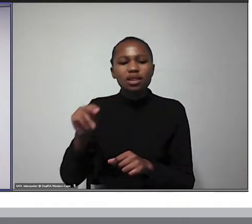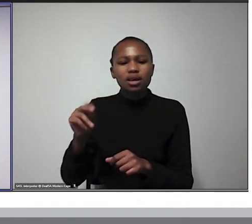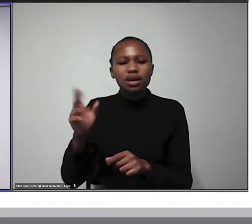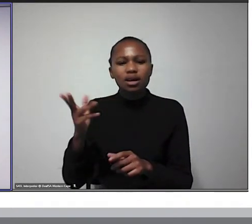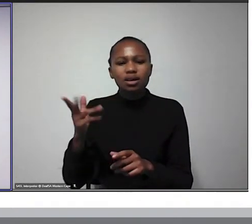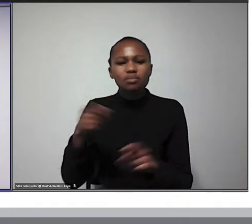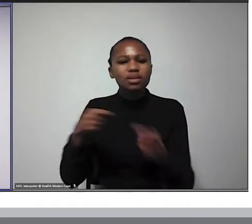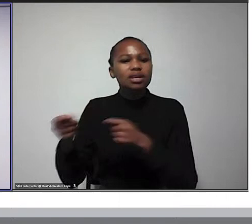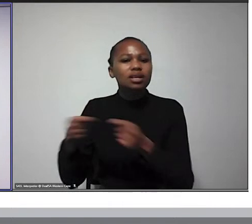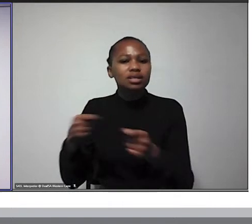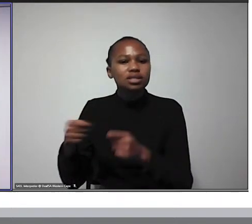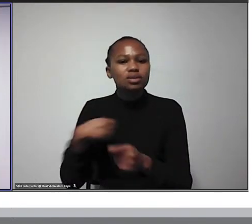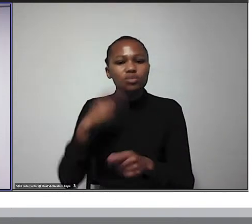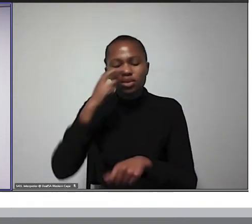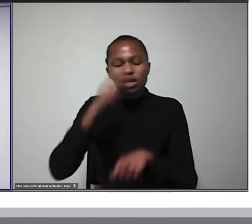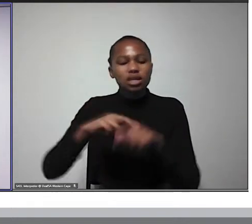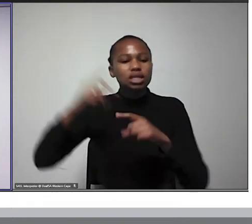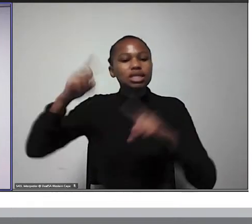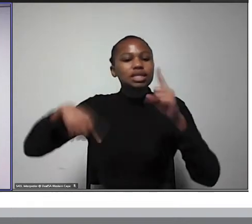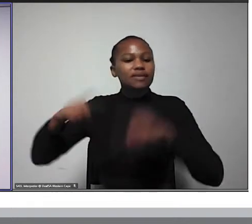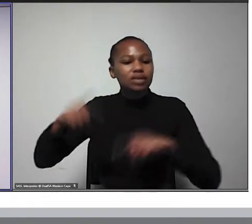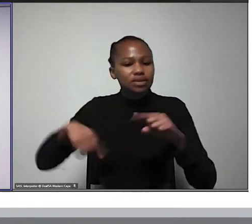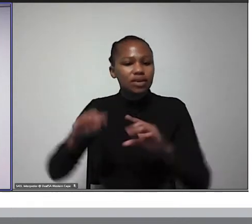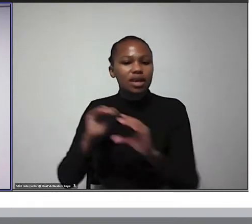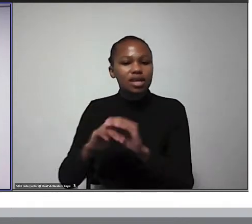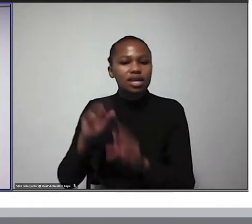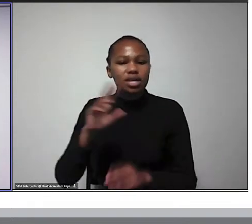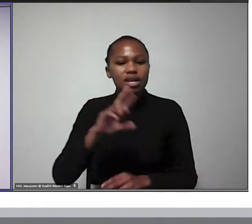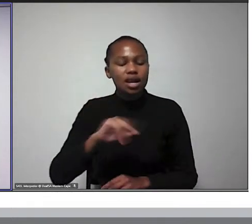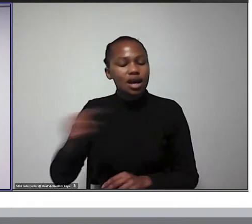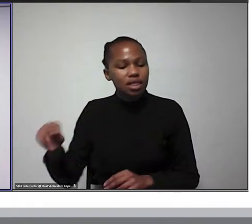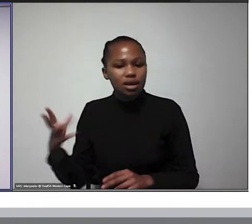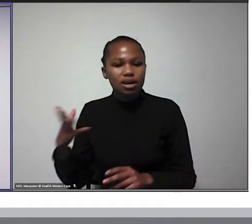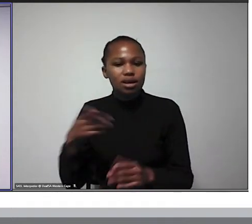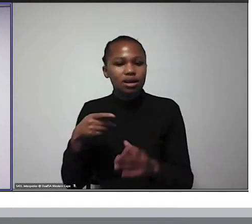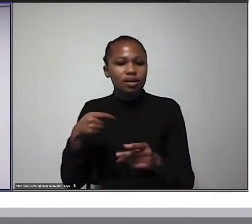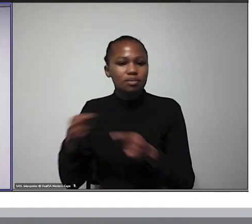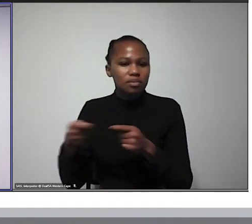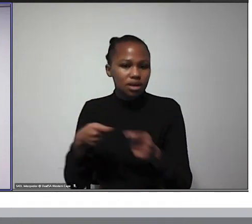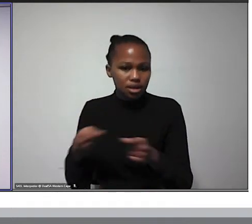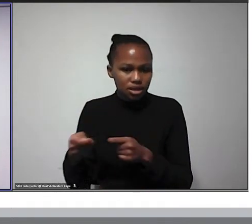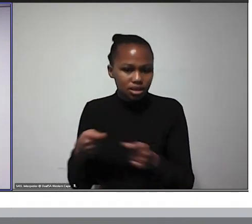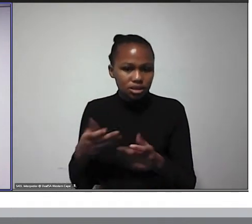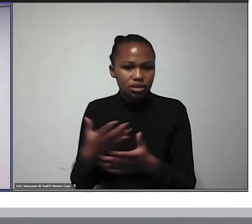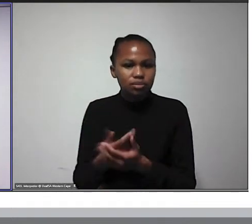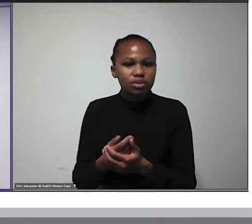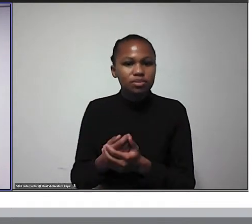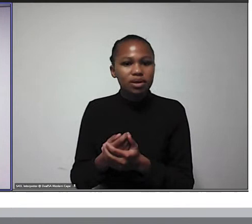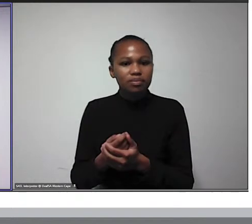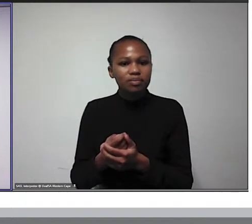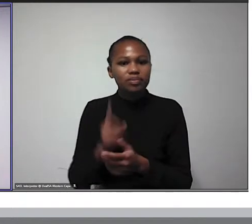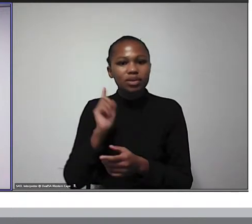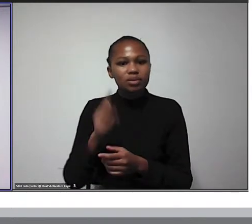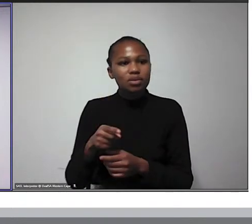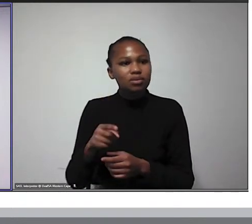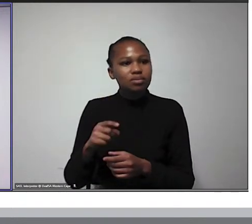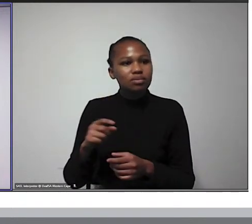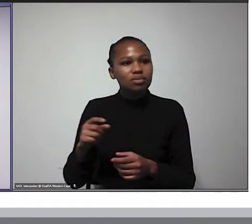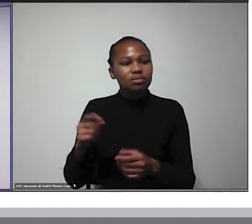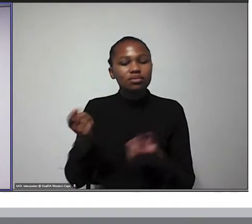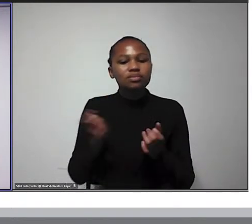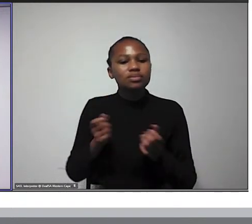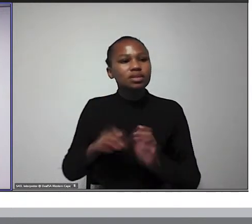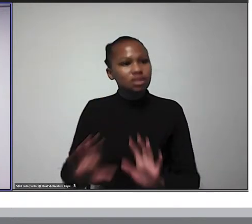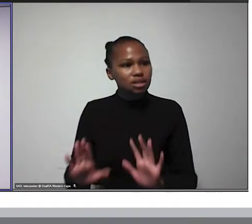have to diversify into other markets. Other markets might not carry the same premium. They might be smaller. We may